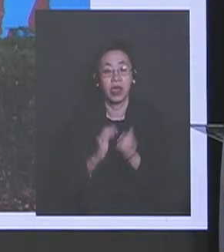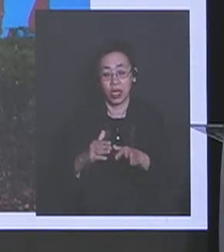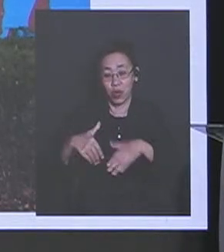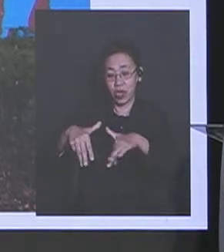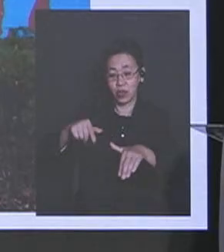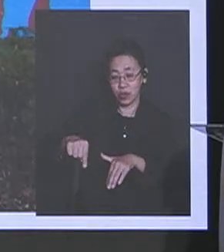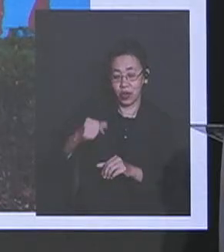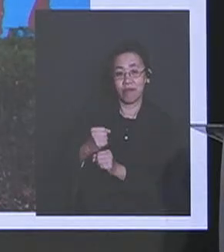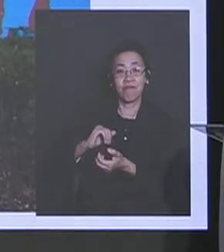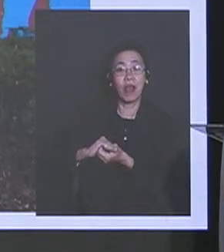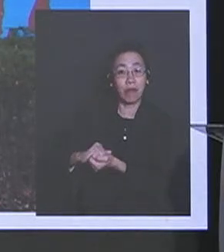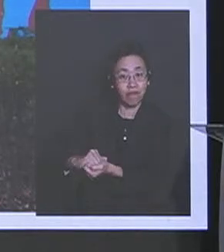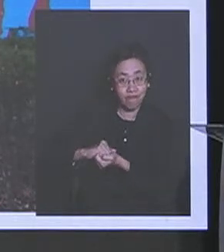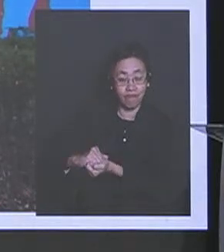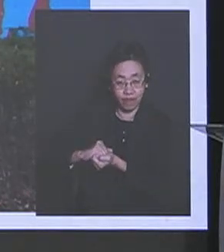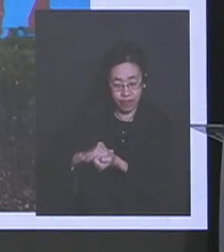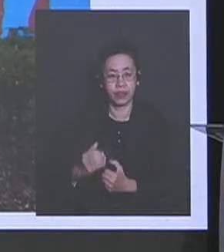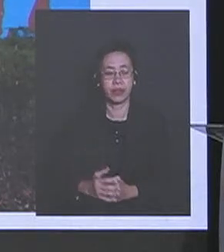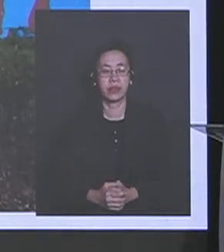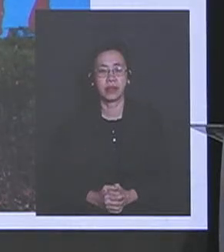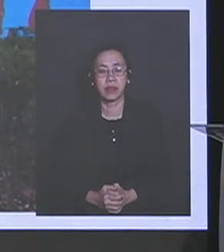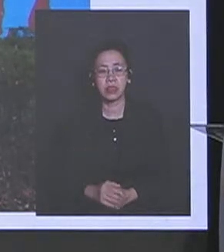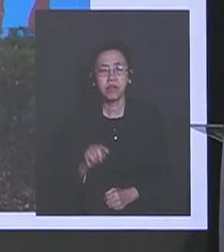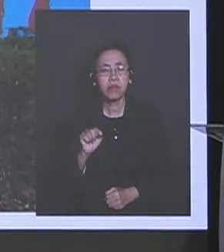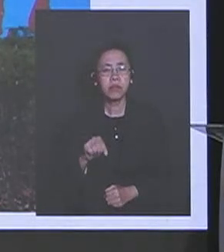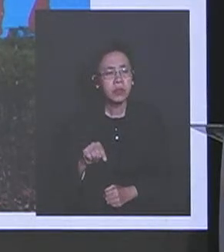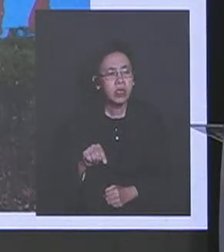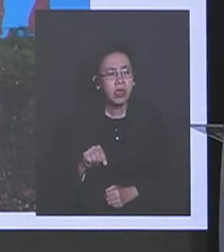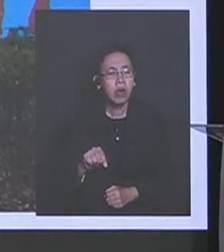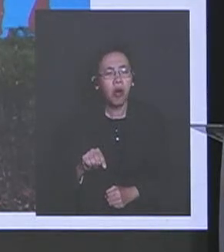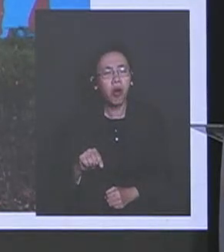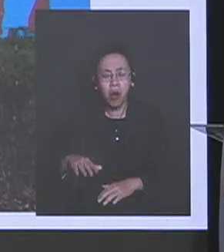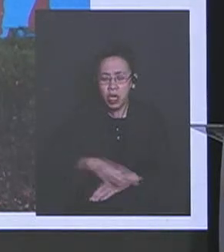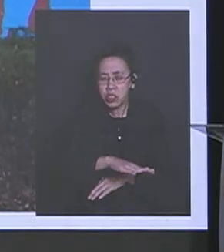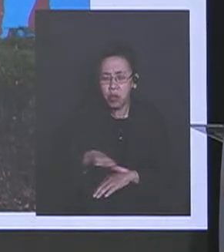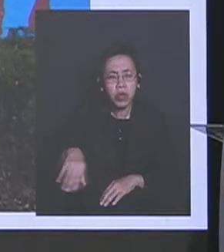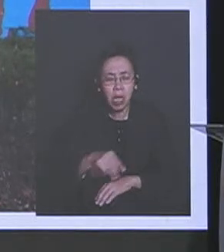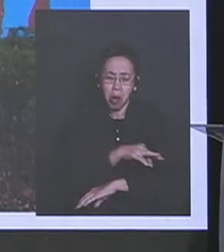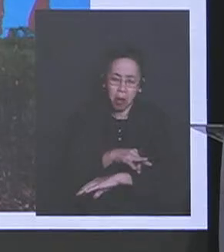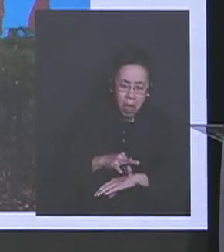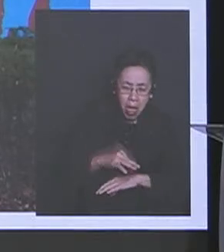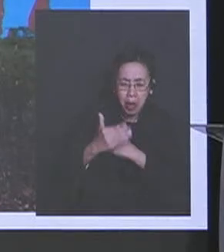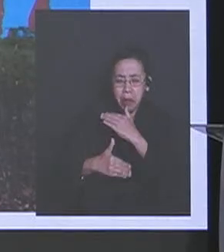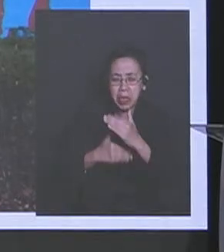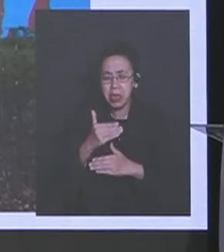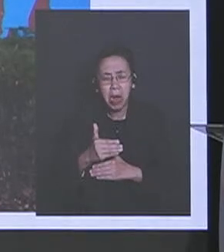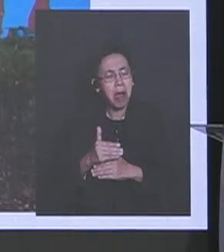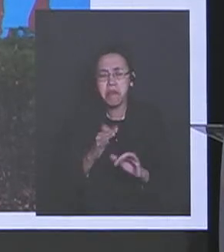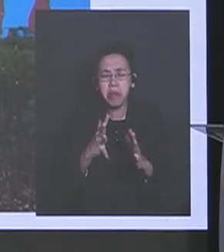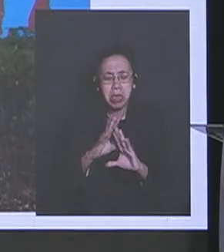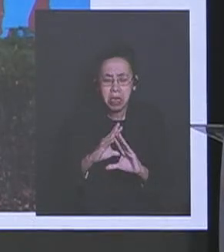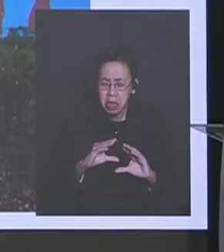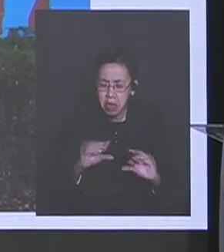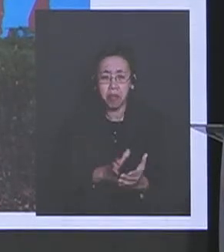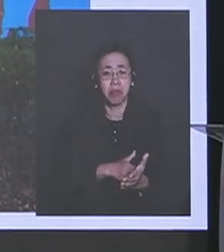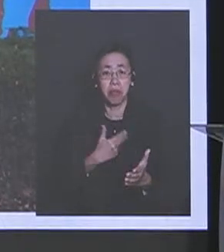any development and certainly any design work in a very long time in East New York, a neighborhood in